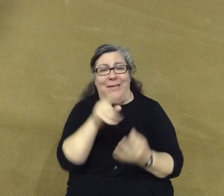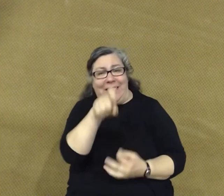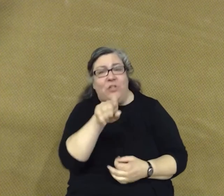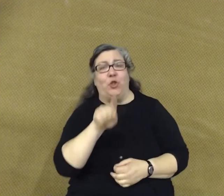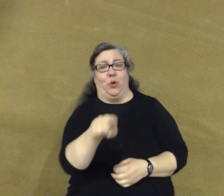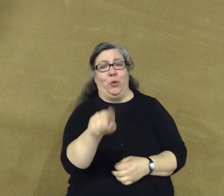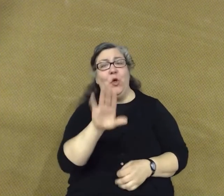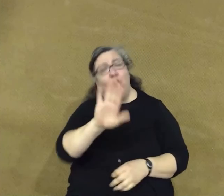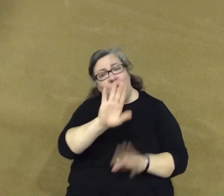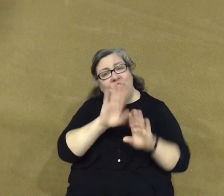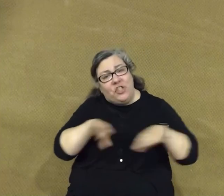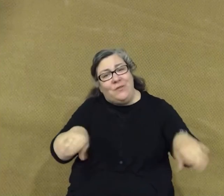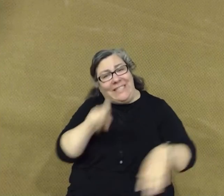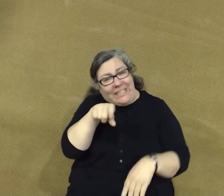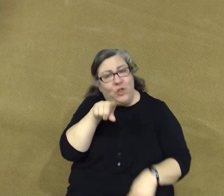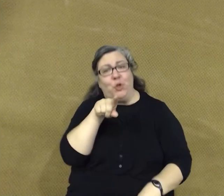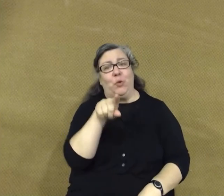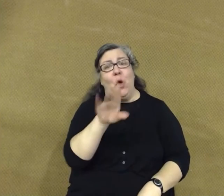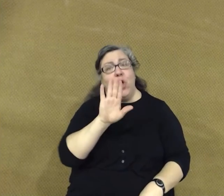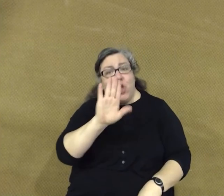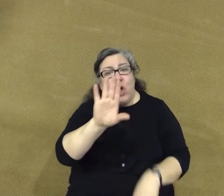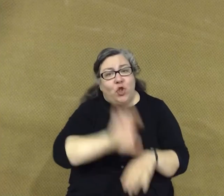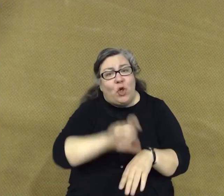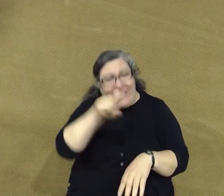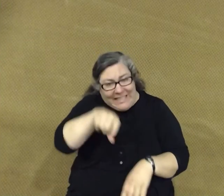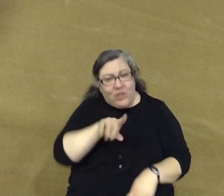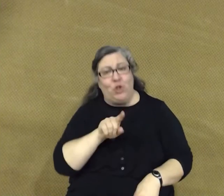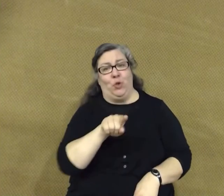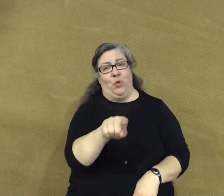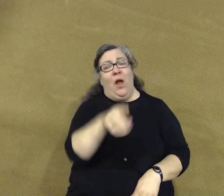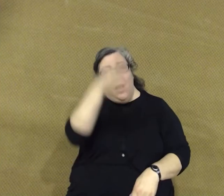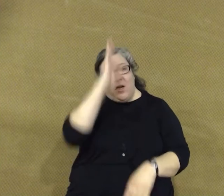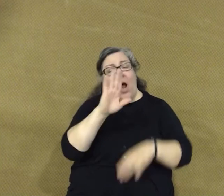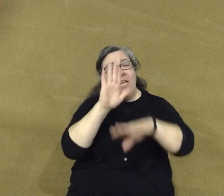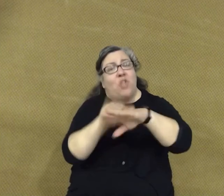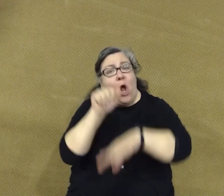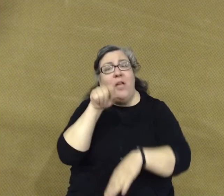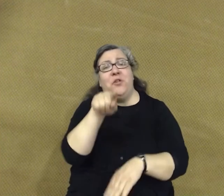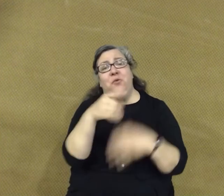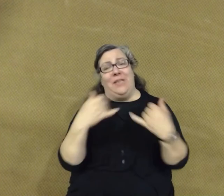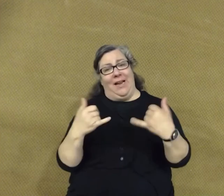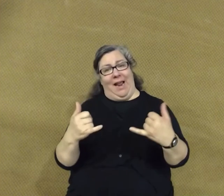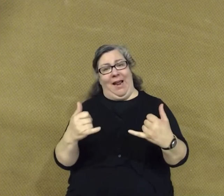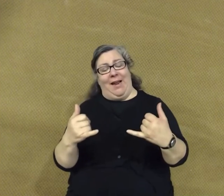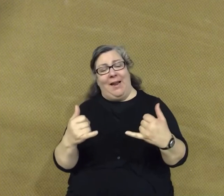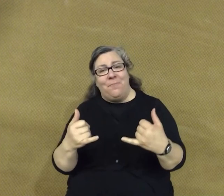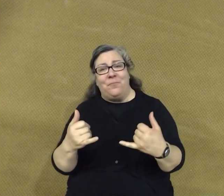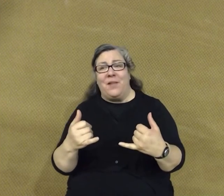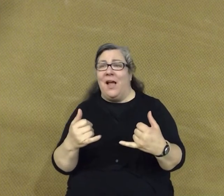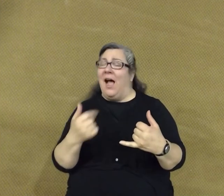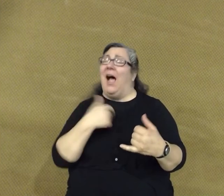you. Your children need you. Your church needs you. And God is calling you today.